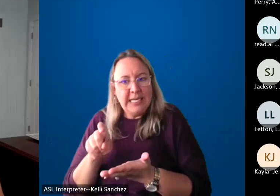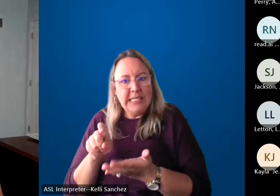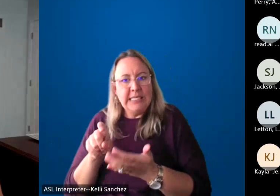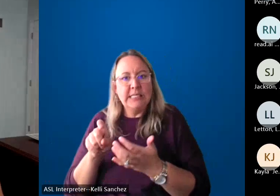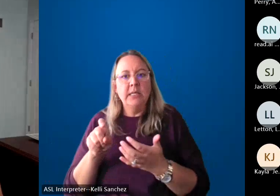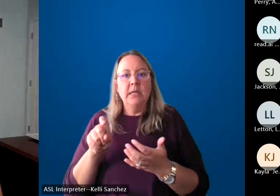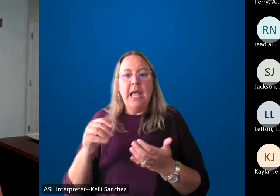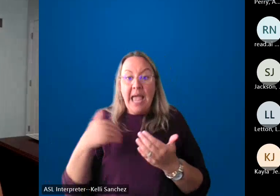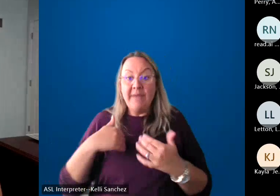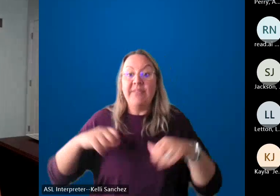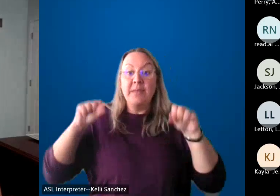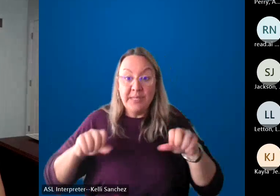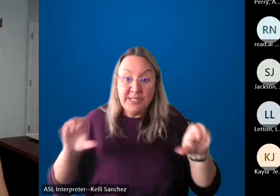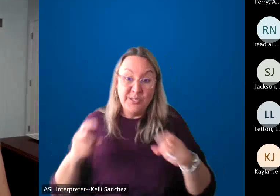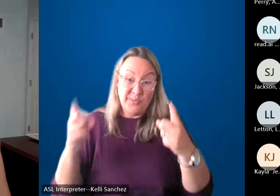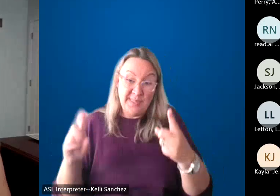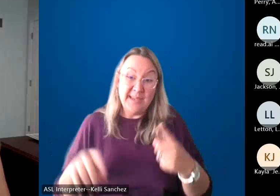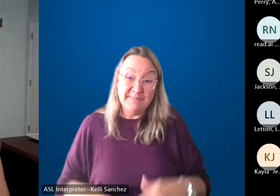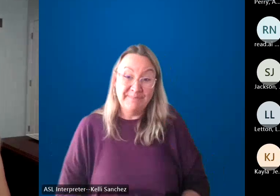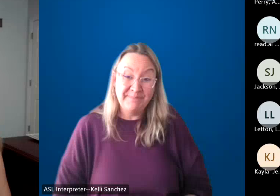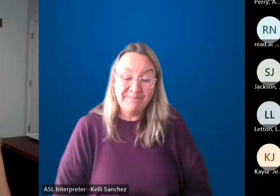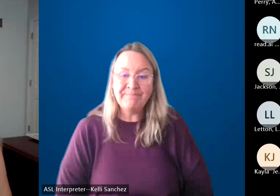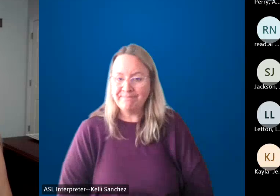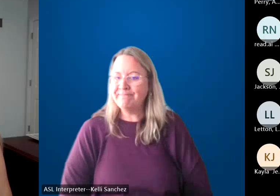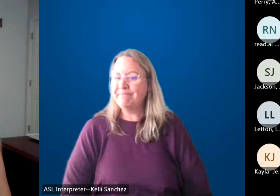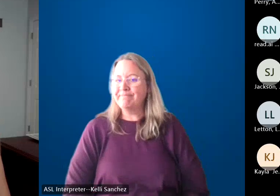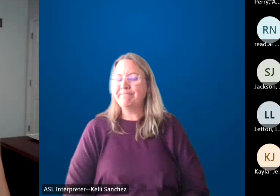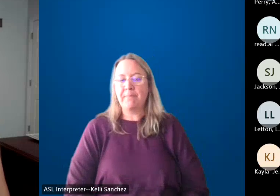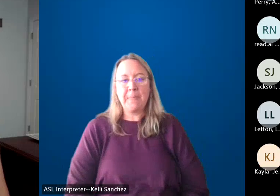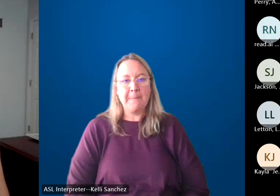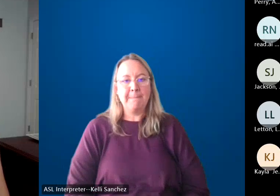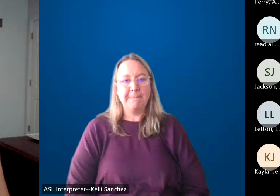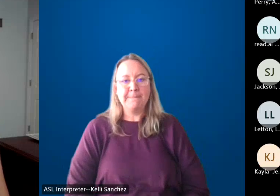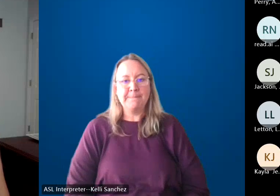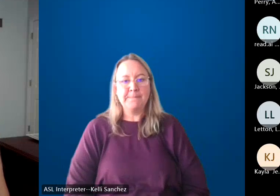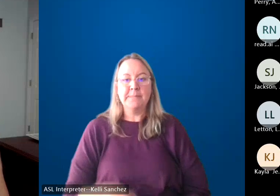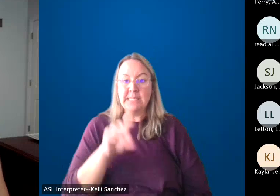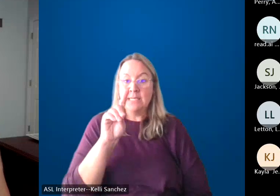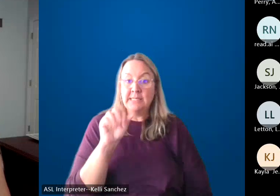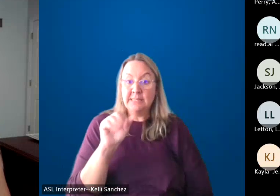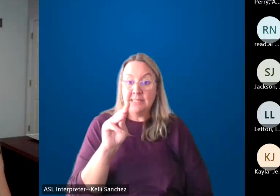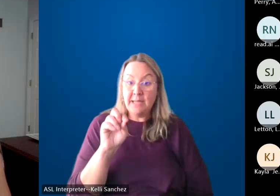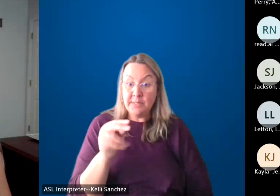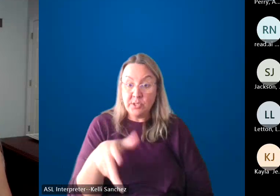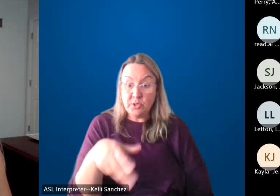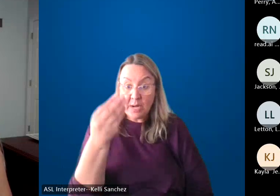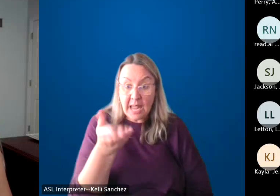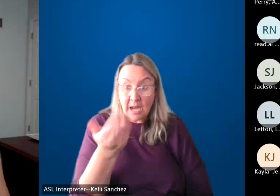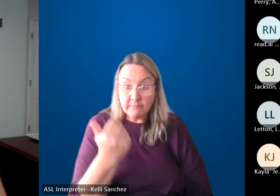have the ability to do so. Yeah. Yeah. Damon, would you like to add anything to this?